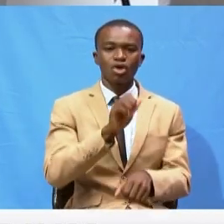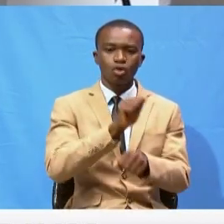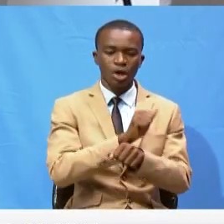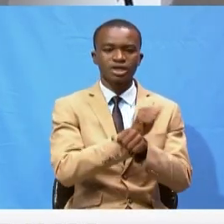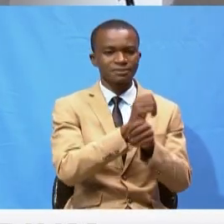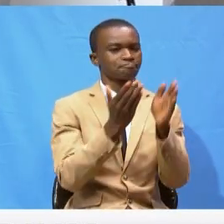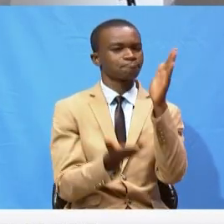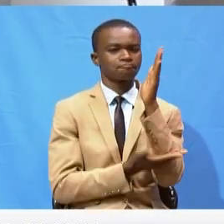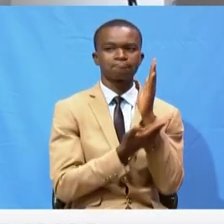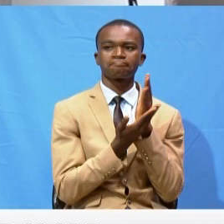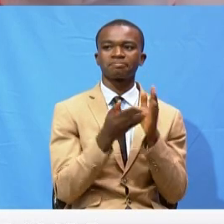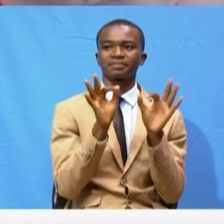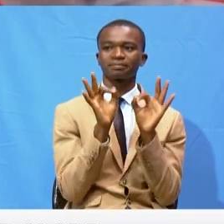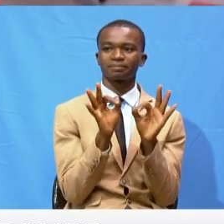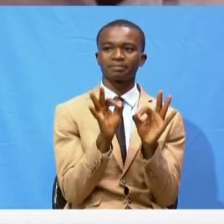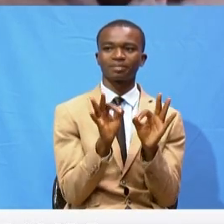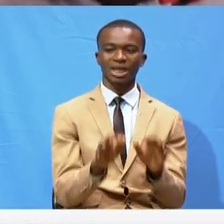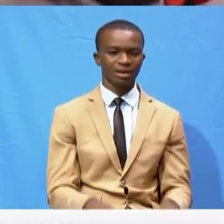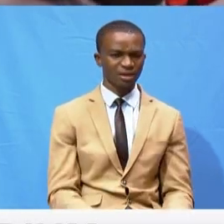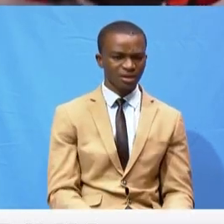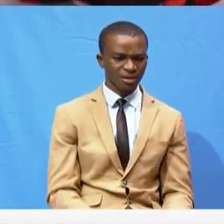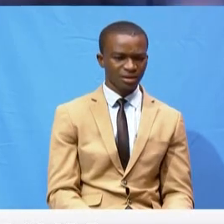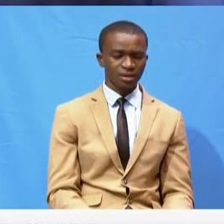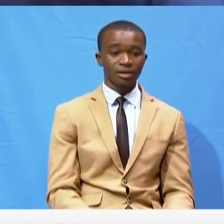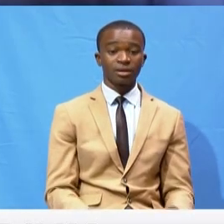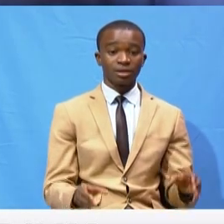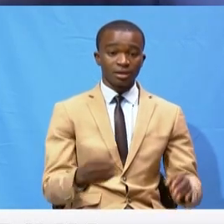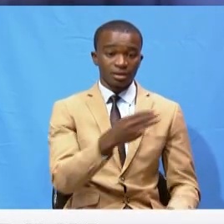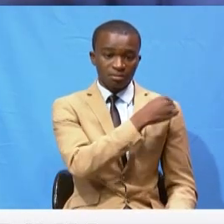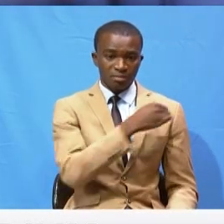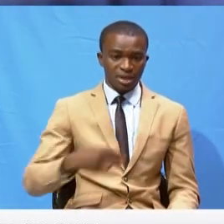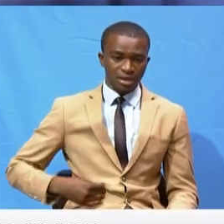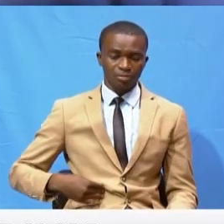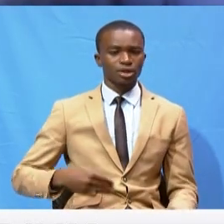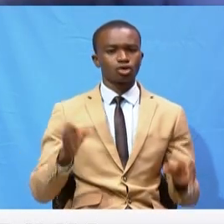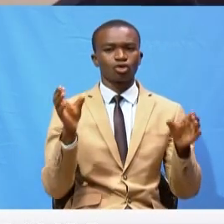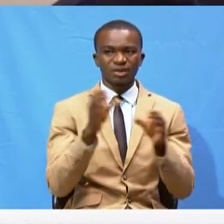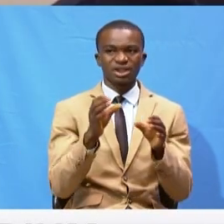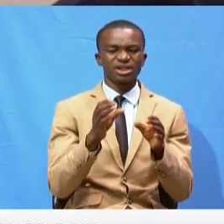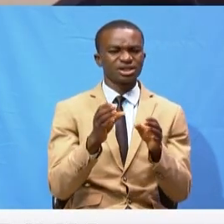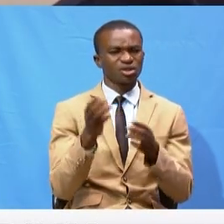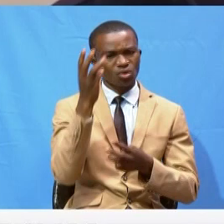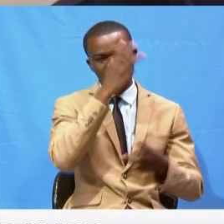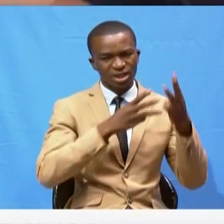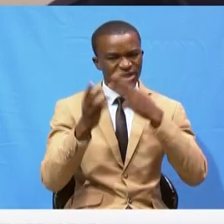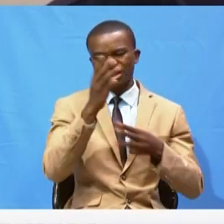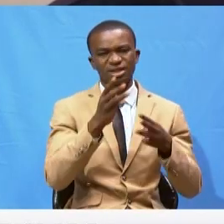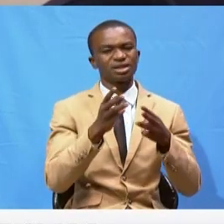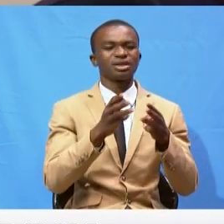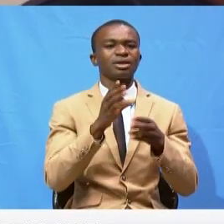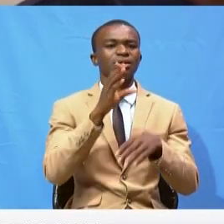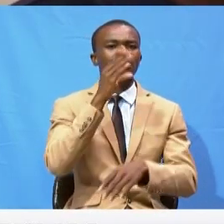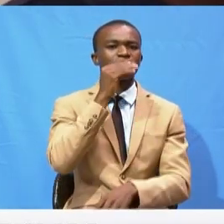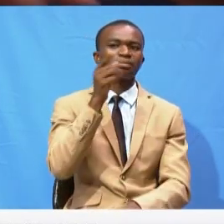what has been done so far. Other members of the committee have also shared their concerns. So we need to help ourselves